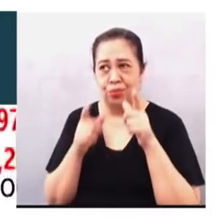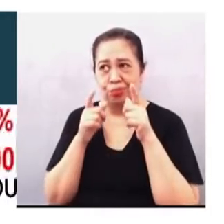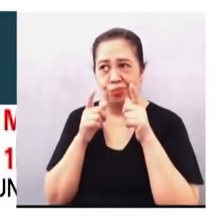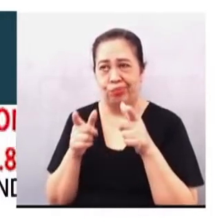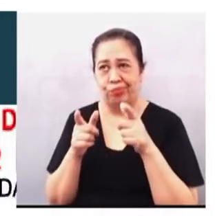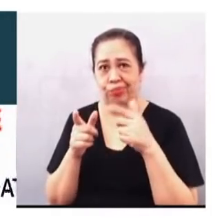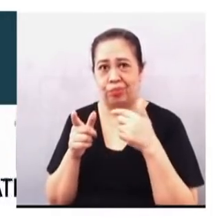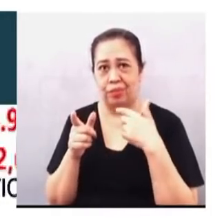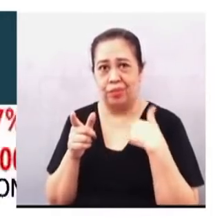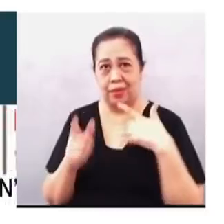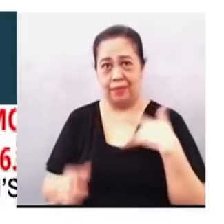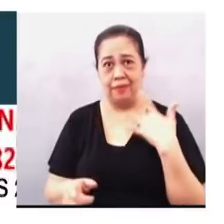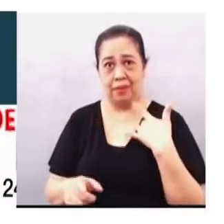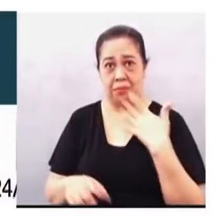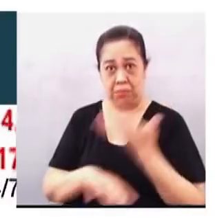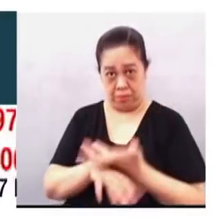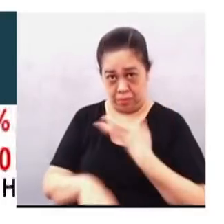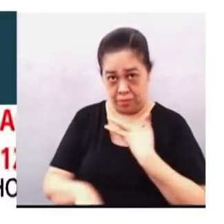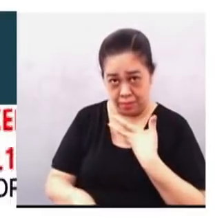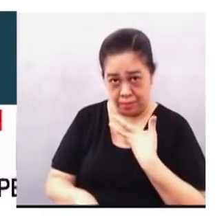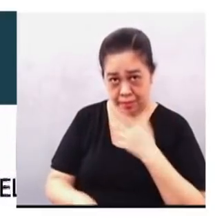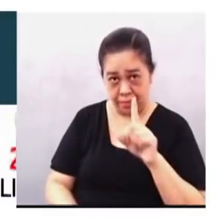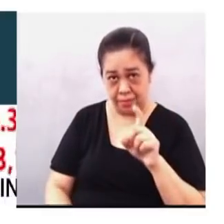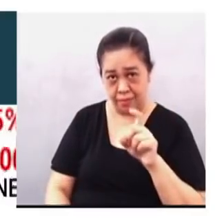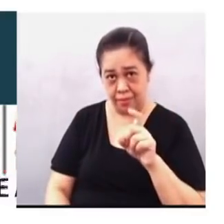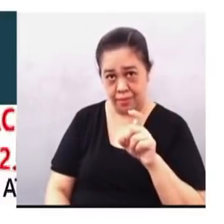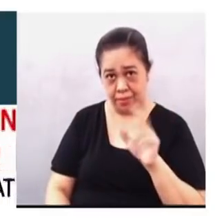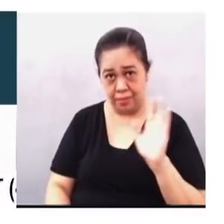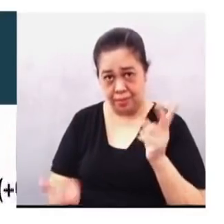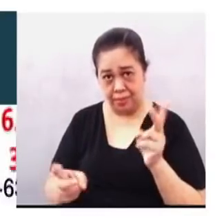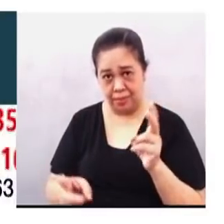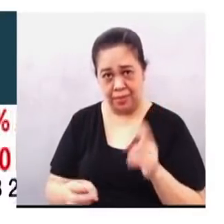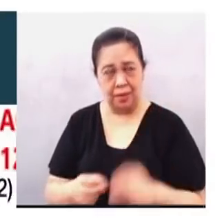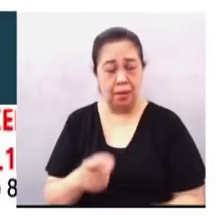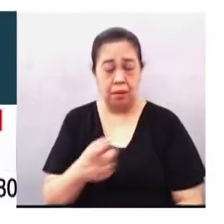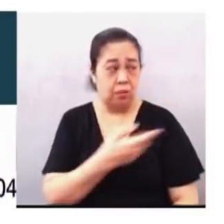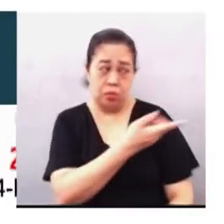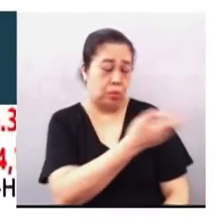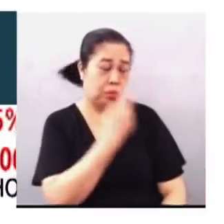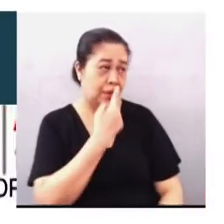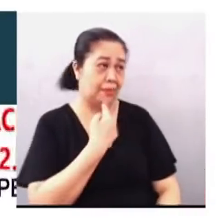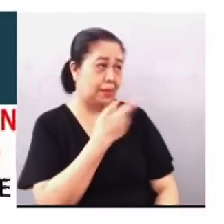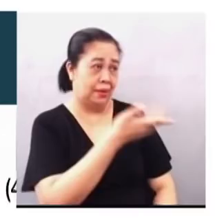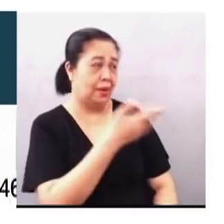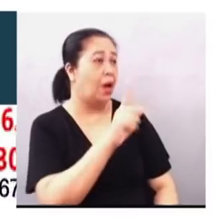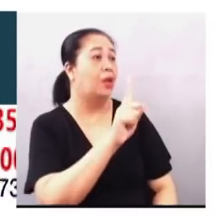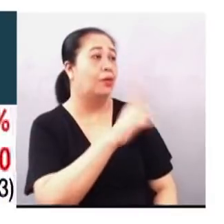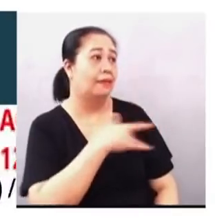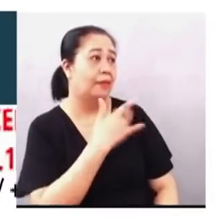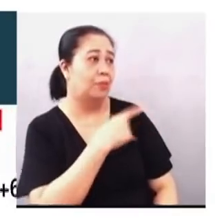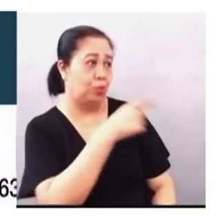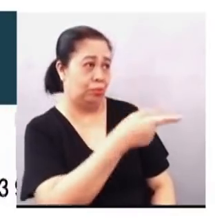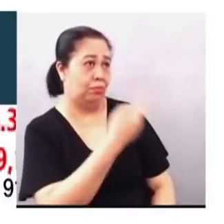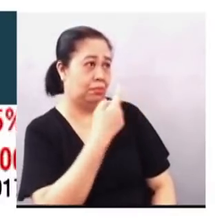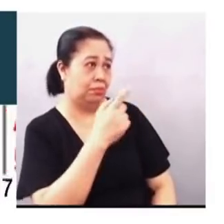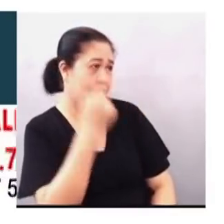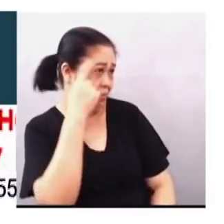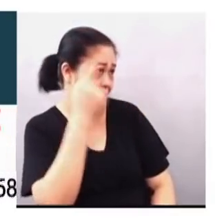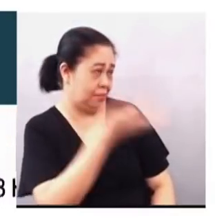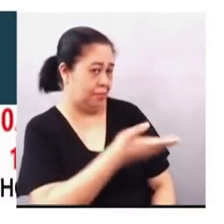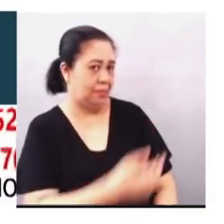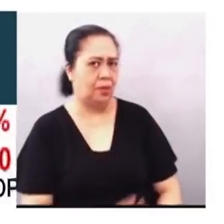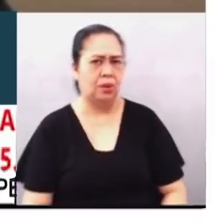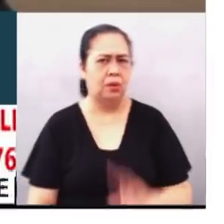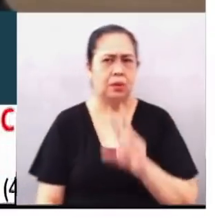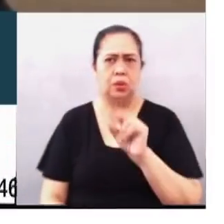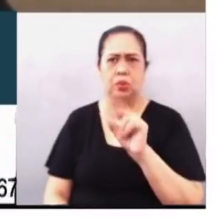do I feel betrayed? Ganon? You tell me. Oo, you tell me po. Kung ano po ang pakiramdam po ninyo?